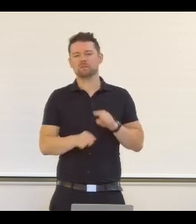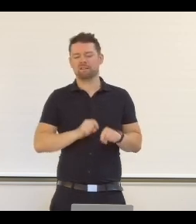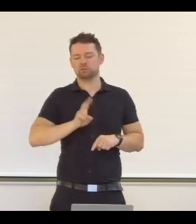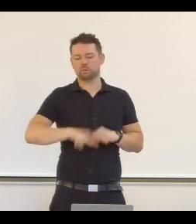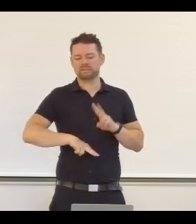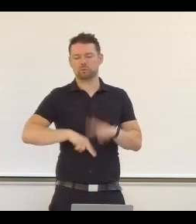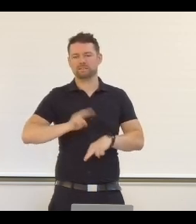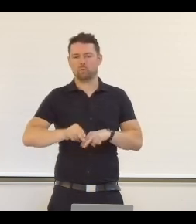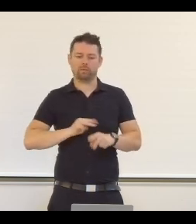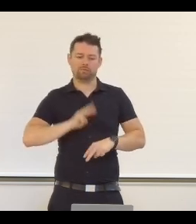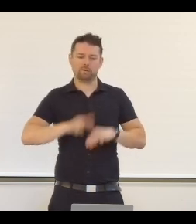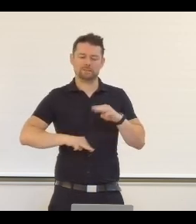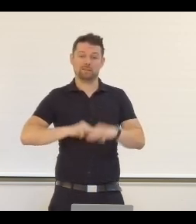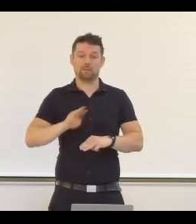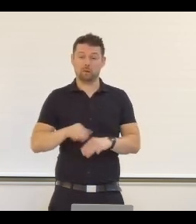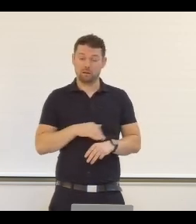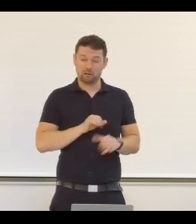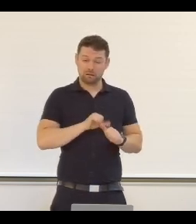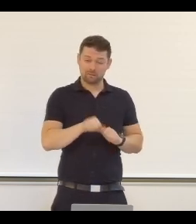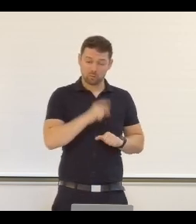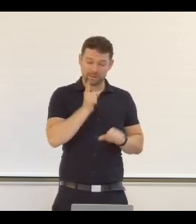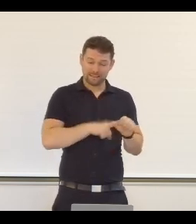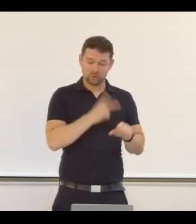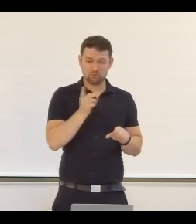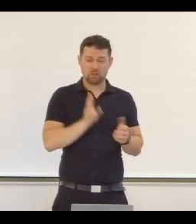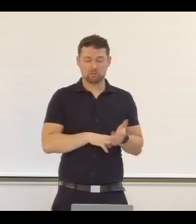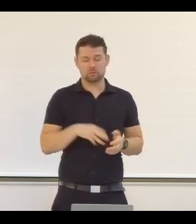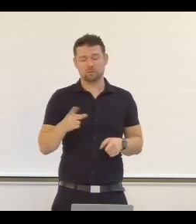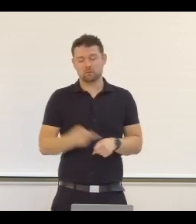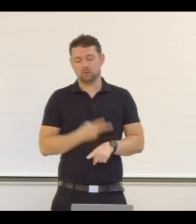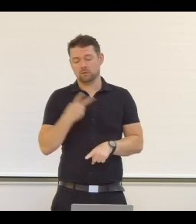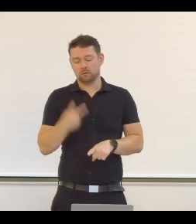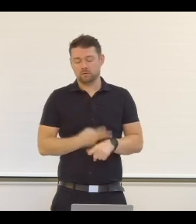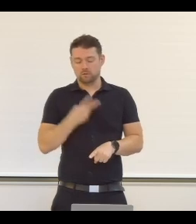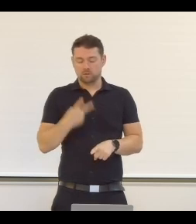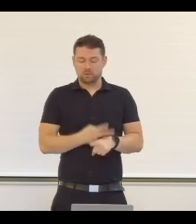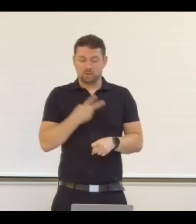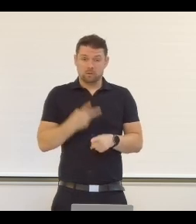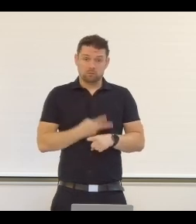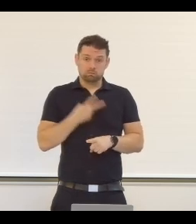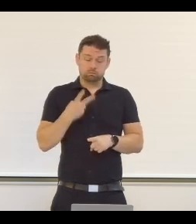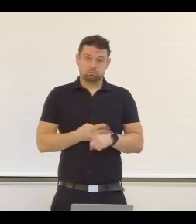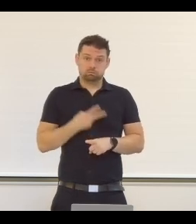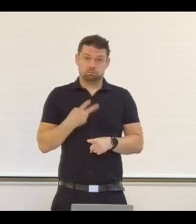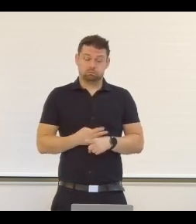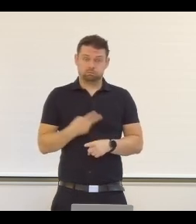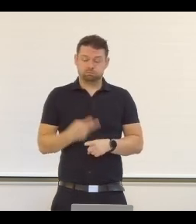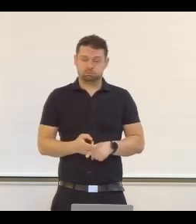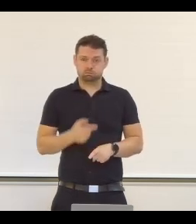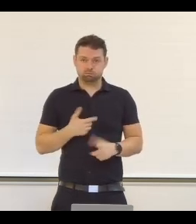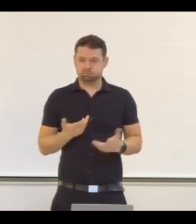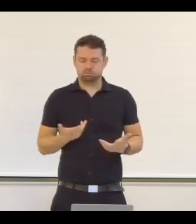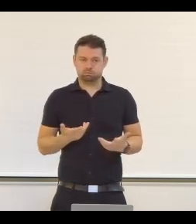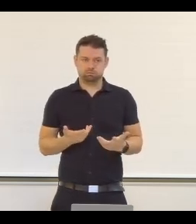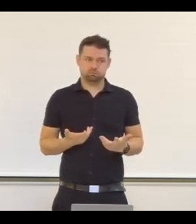still, after a year and 2 months, going through the same protocol with the same subject, it became, it